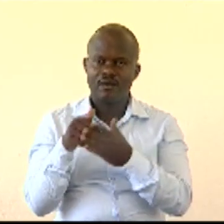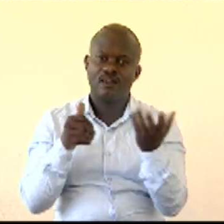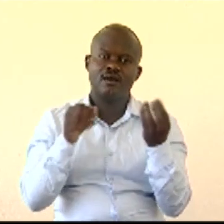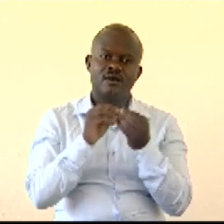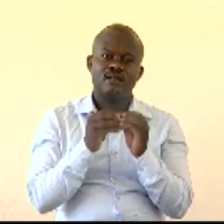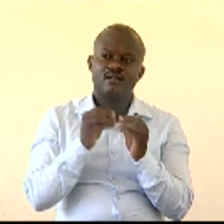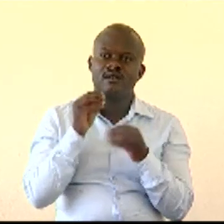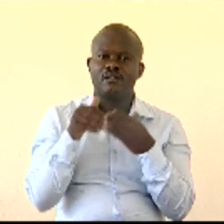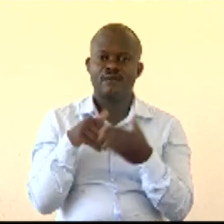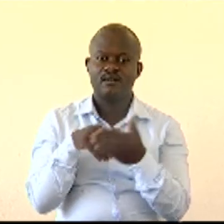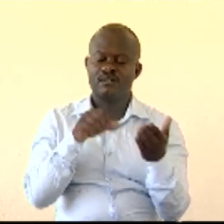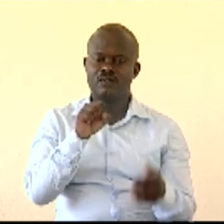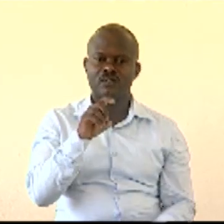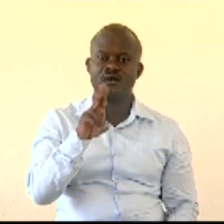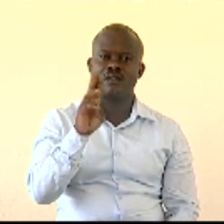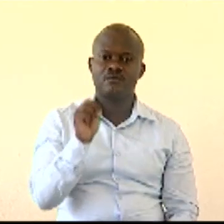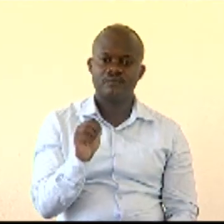of moles of sodium carbonate.